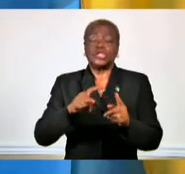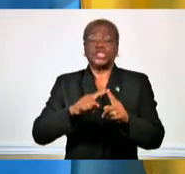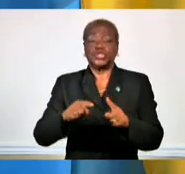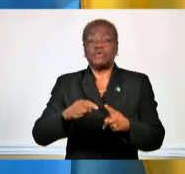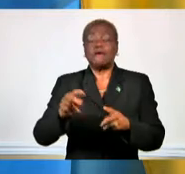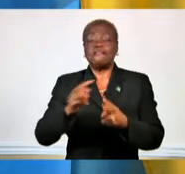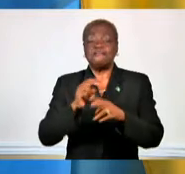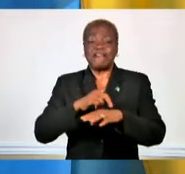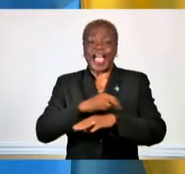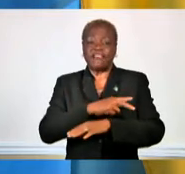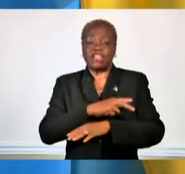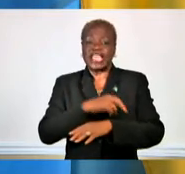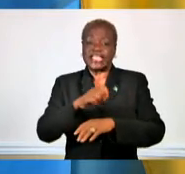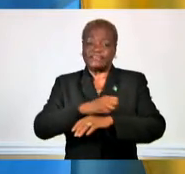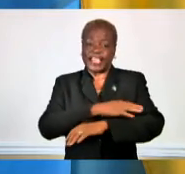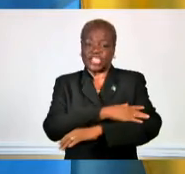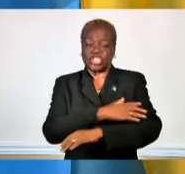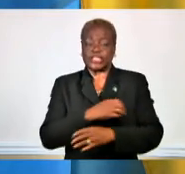viral infections.